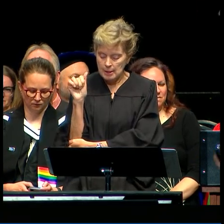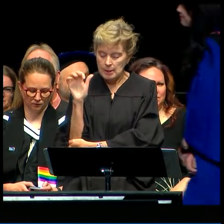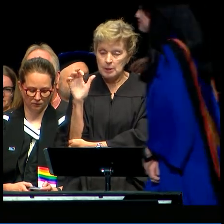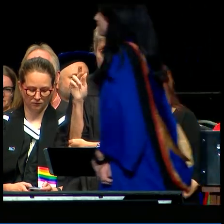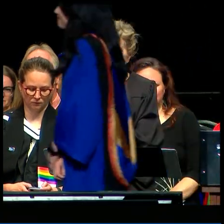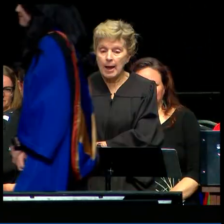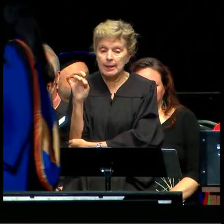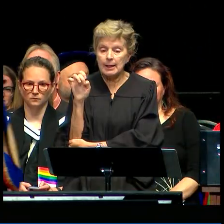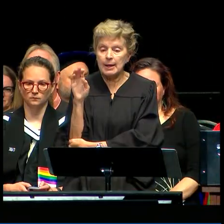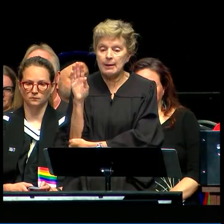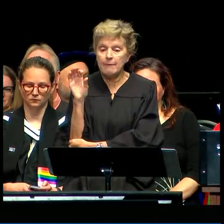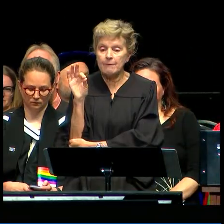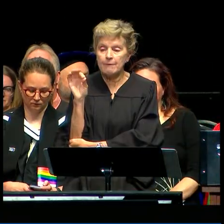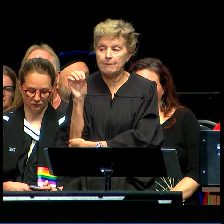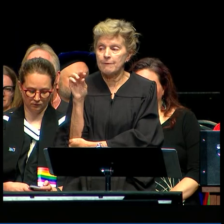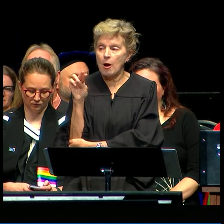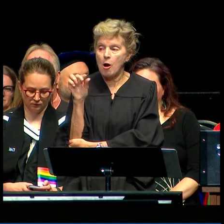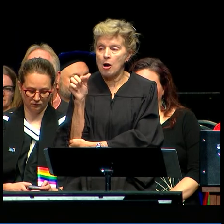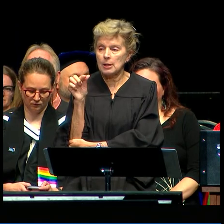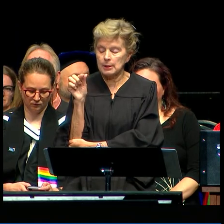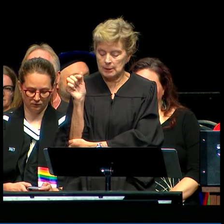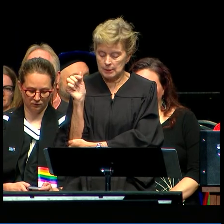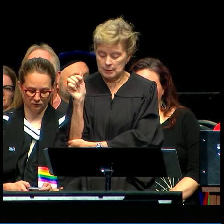Jackie Fung.